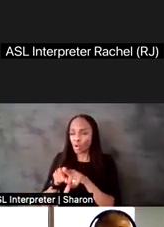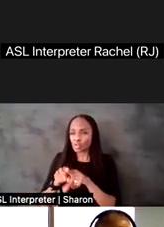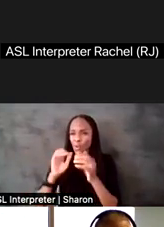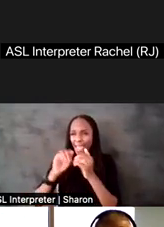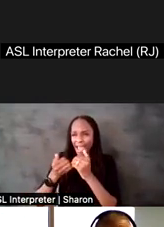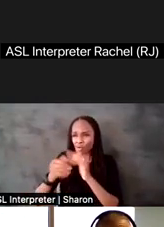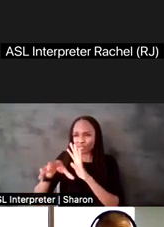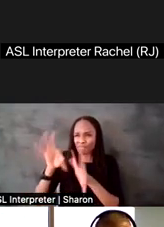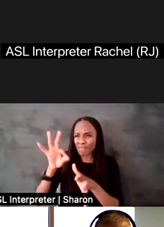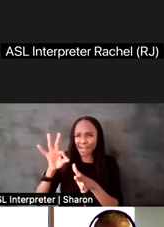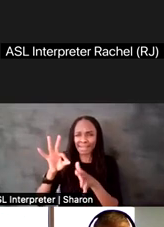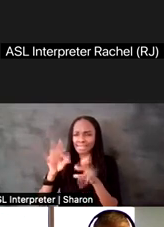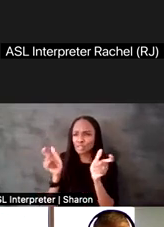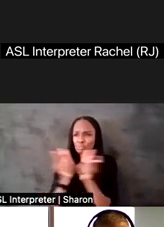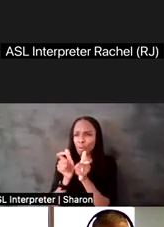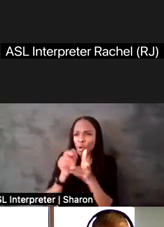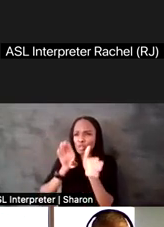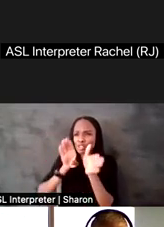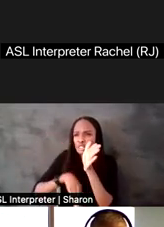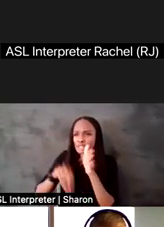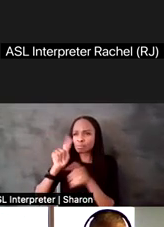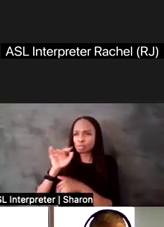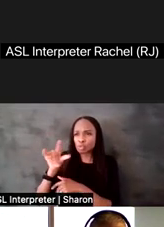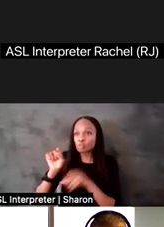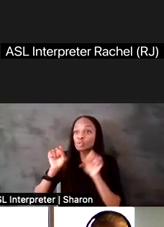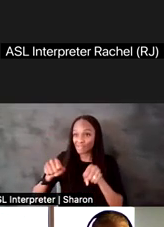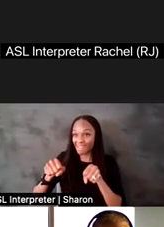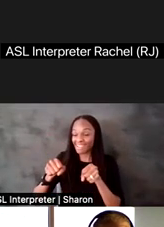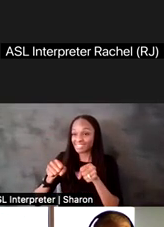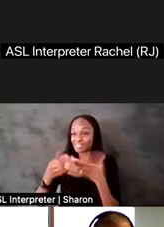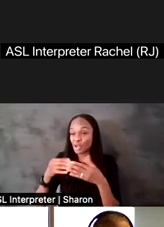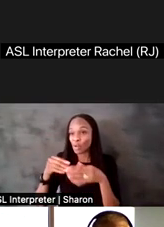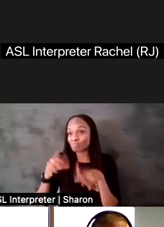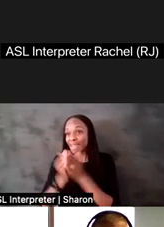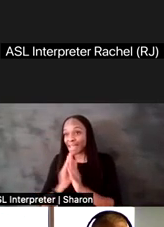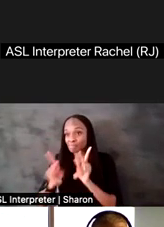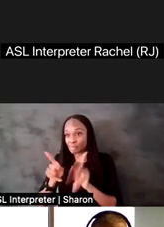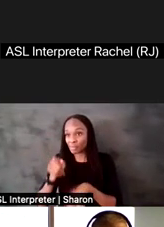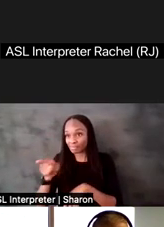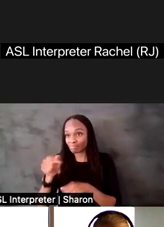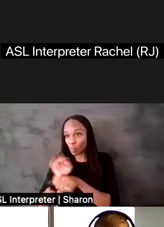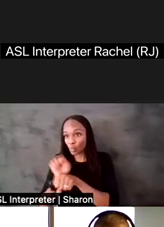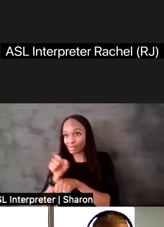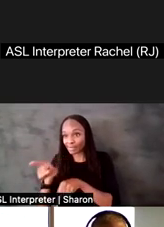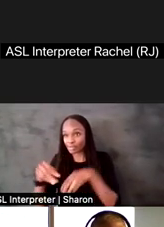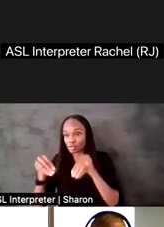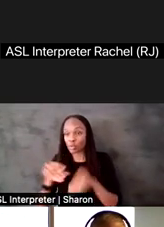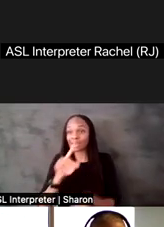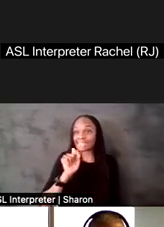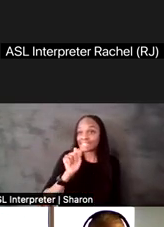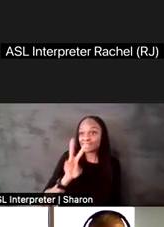you can use to find the studs. And sometimes that could be a little bit of a challenge. Um, TVs and electronics, the same